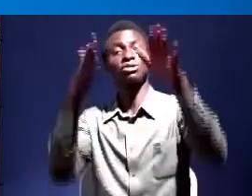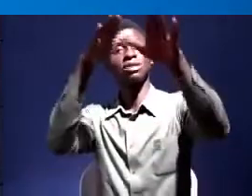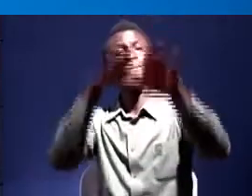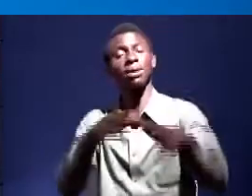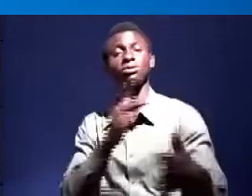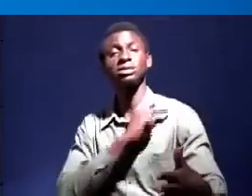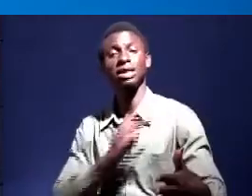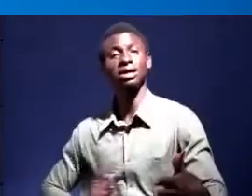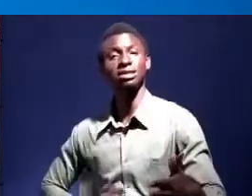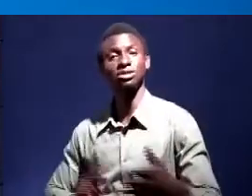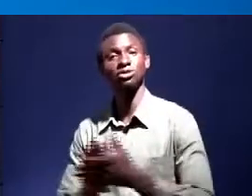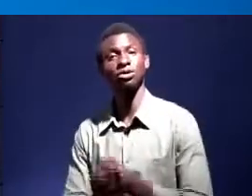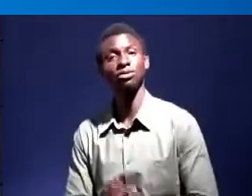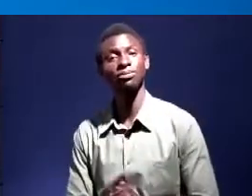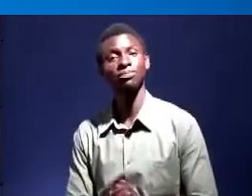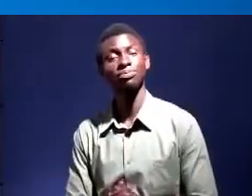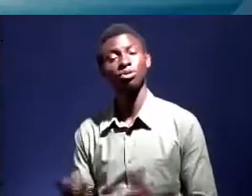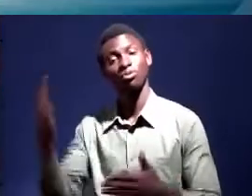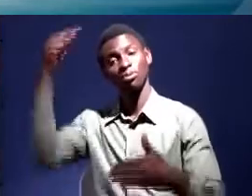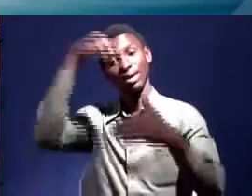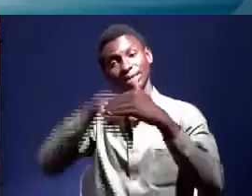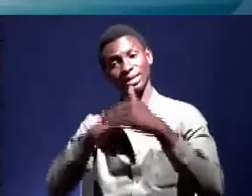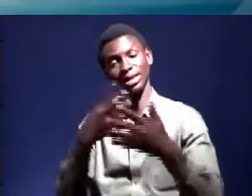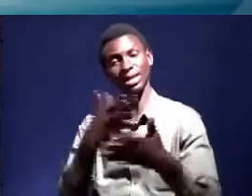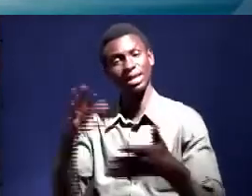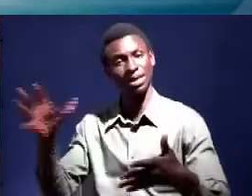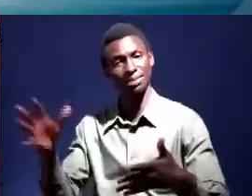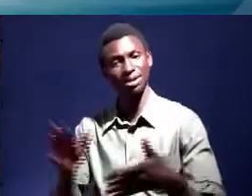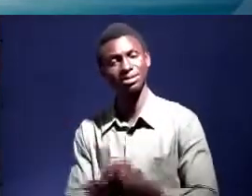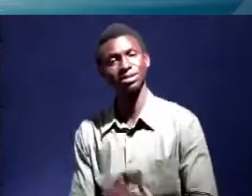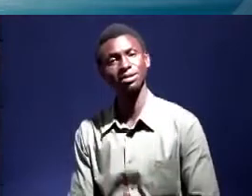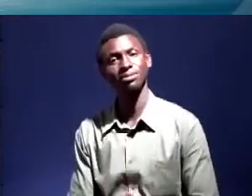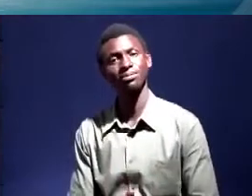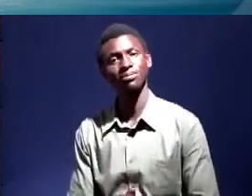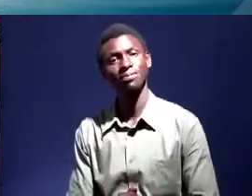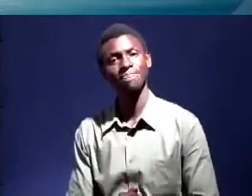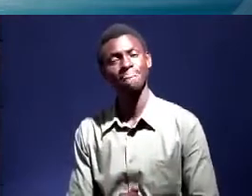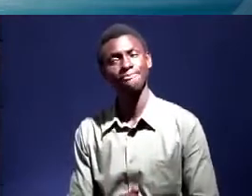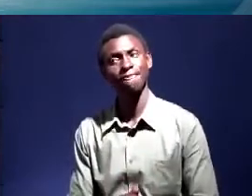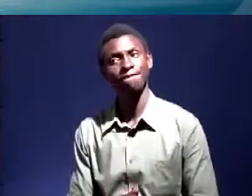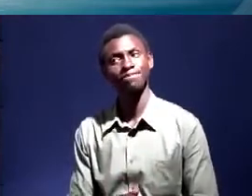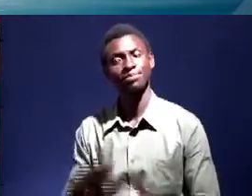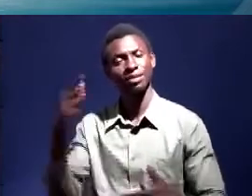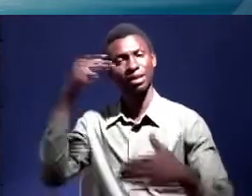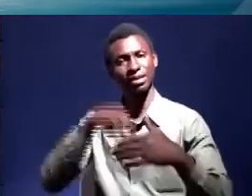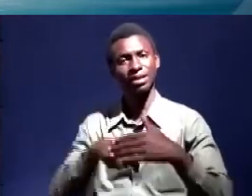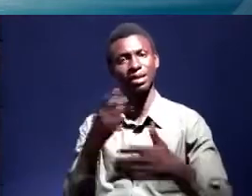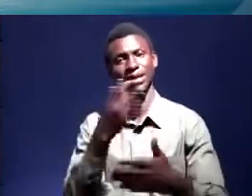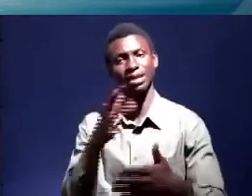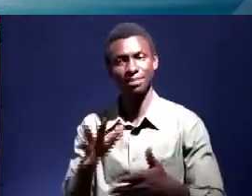go into the water. Tunaingia ndani ya maji. We go under the water. Tunaingia na kuzama ndani ya maji. We hold our breath.